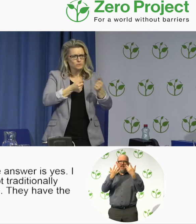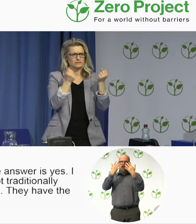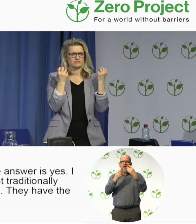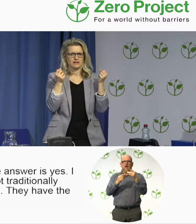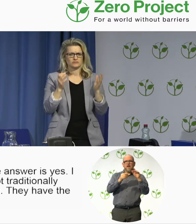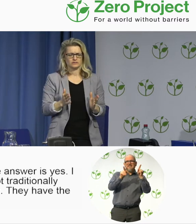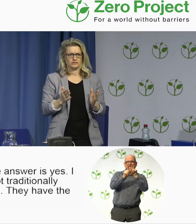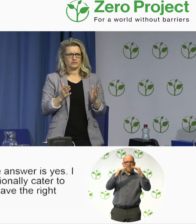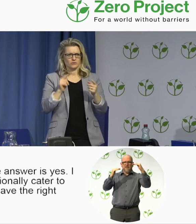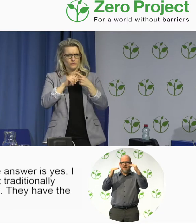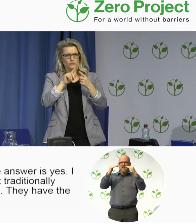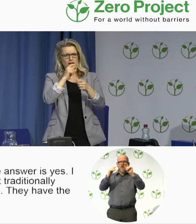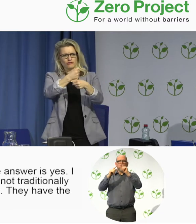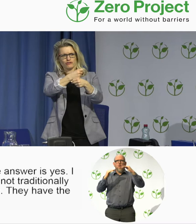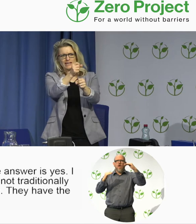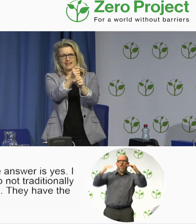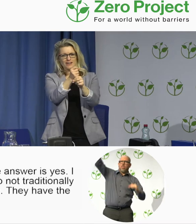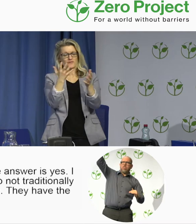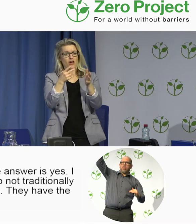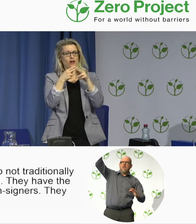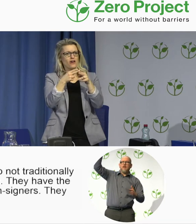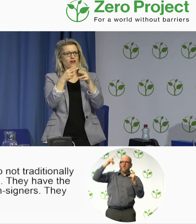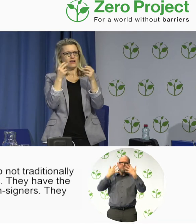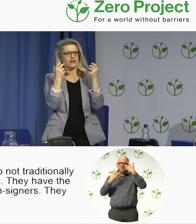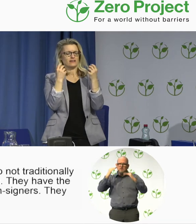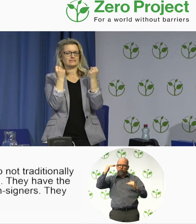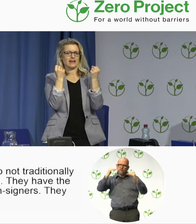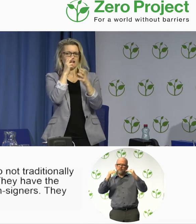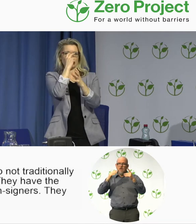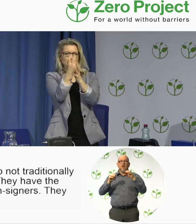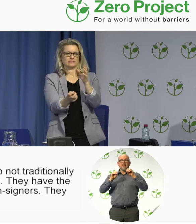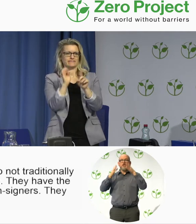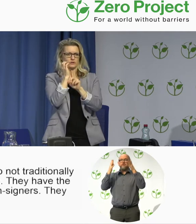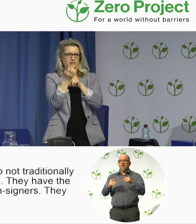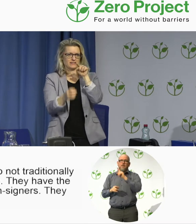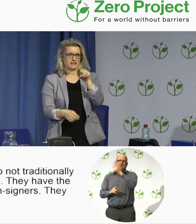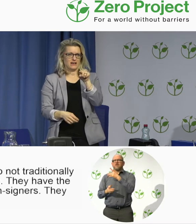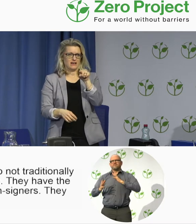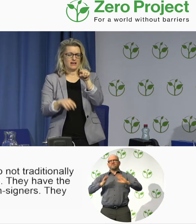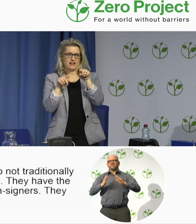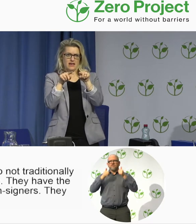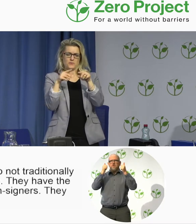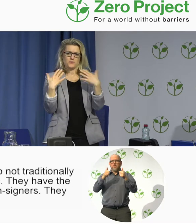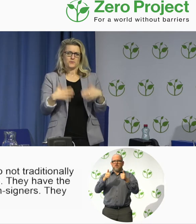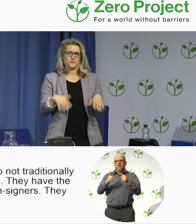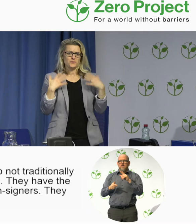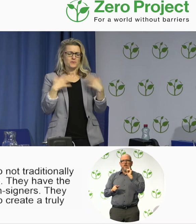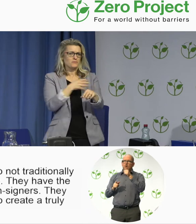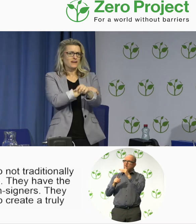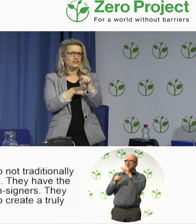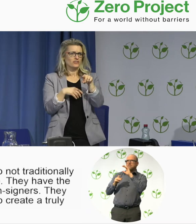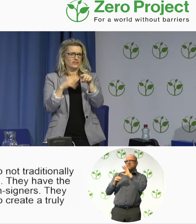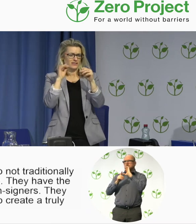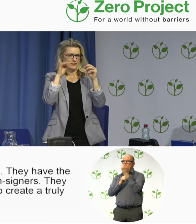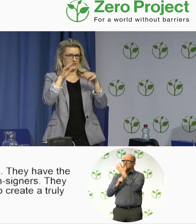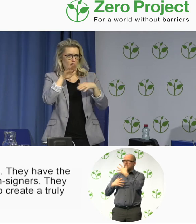with non-signers, and then they also have to be sure that the teachers are fluent signers to create a truly immersive